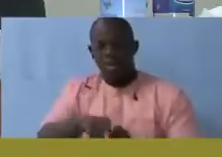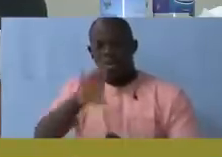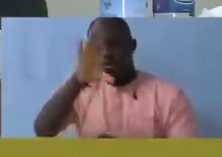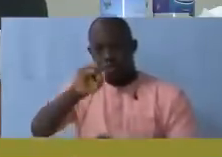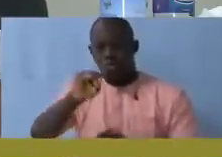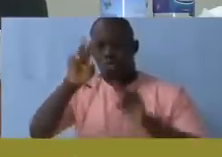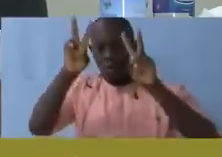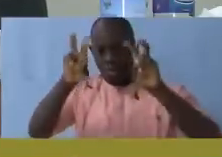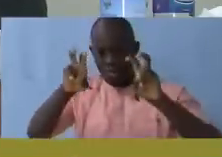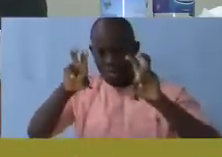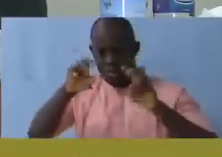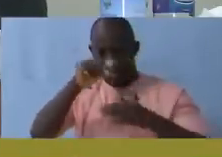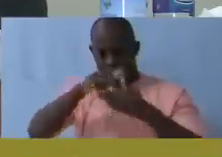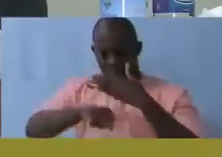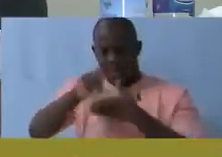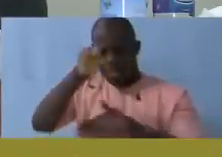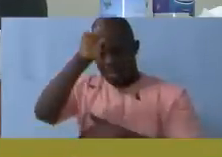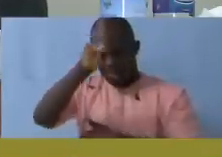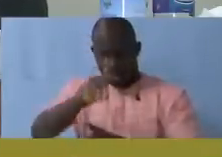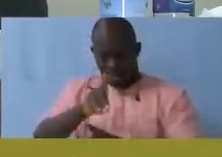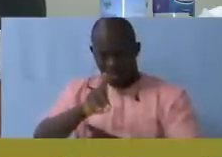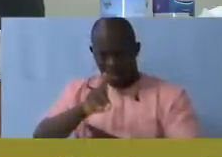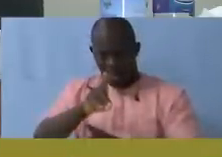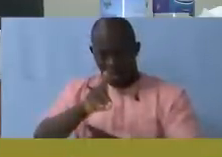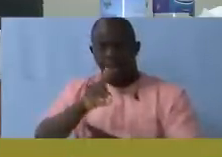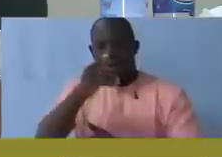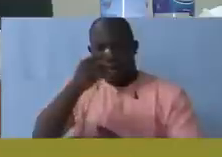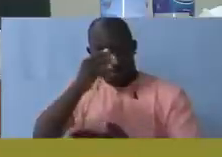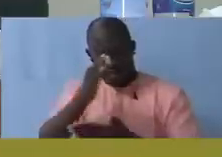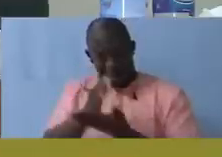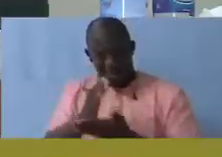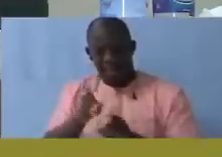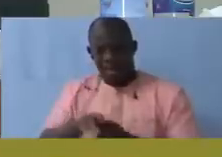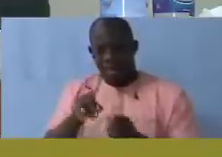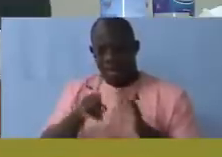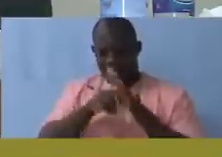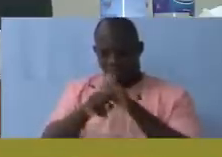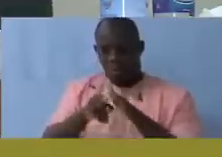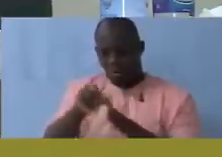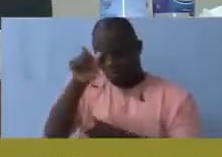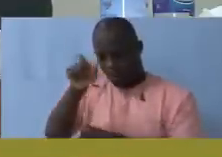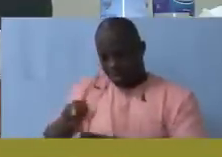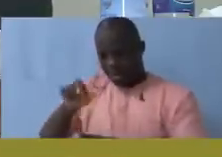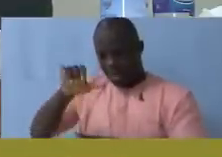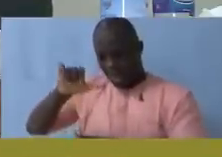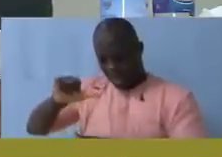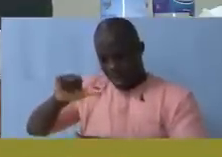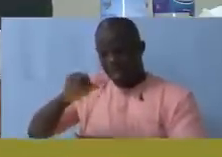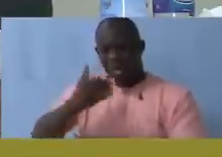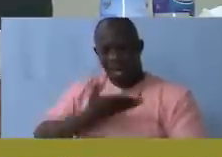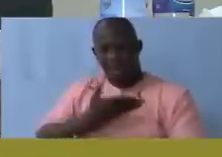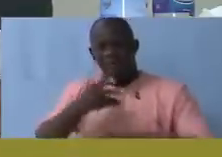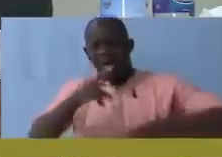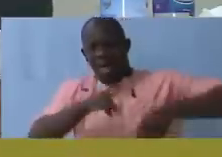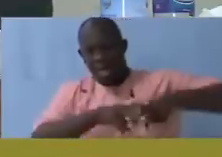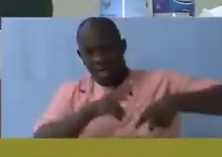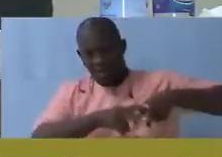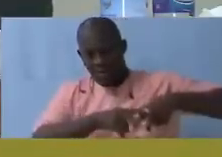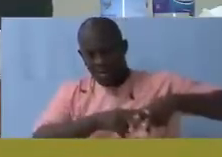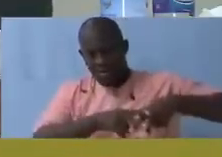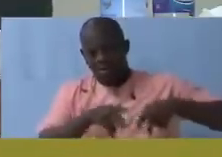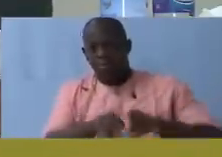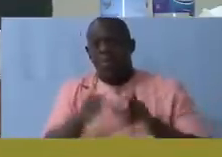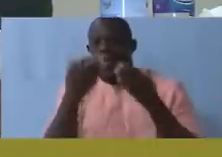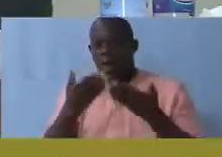conducts a test in December, right? Like person A is HIV positive.